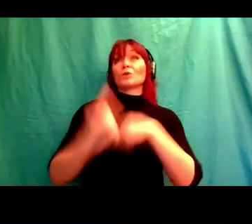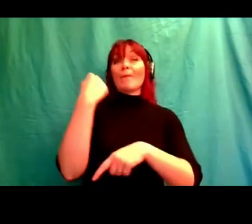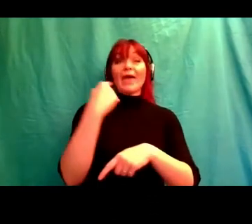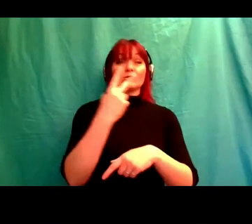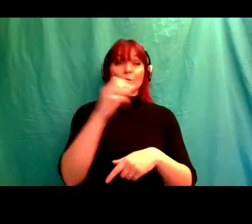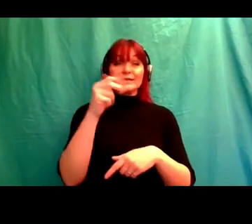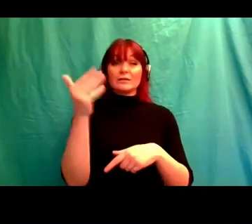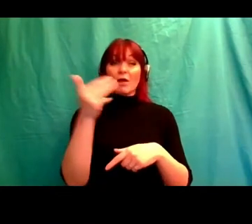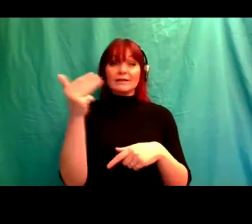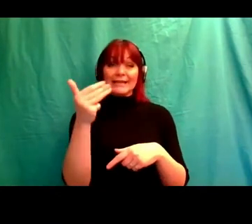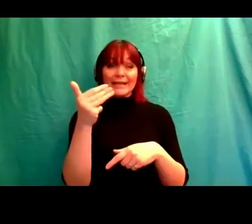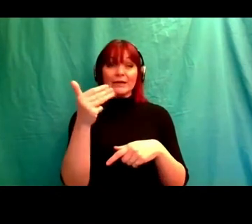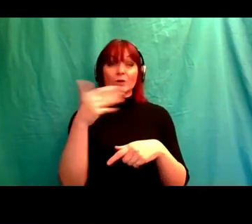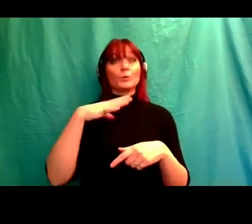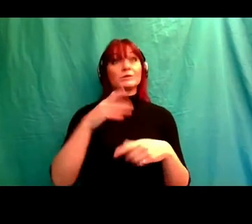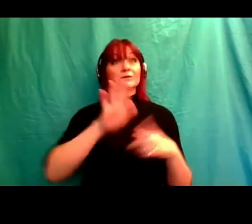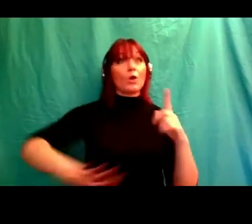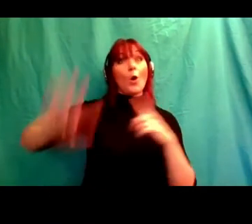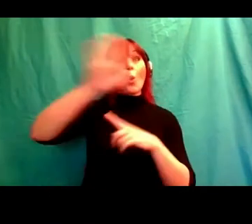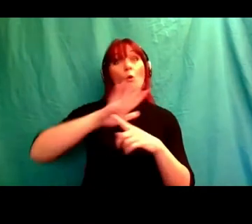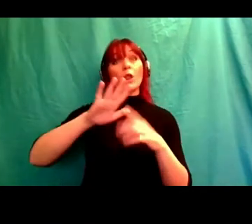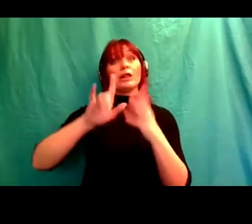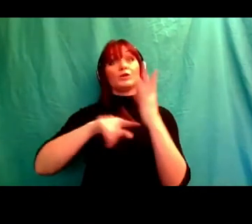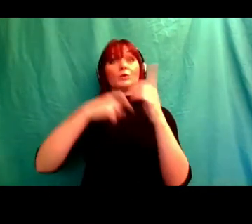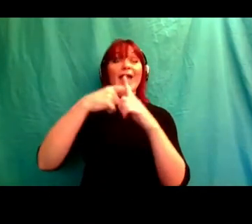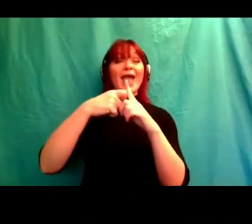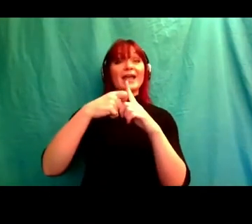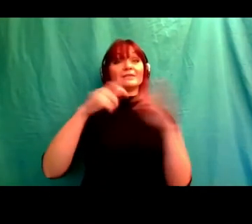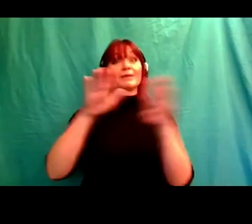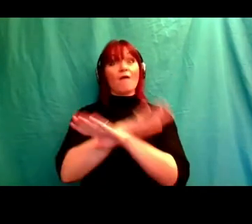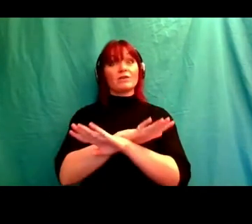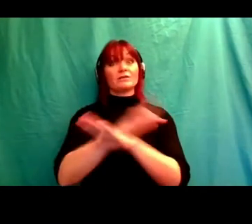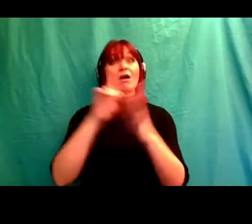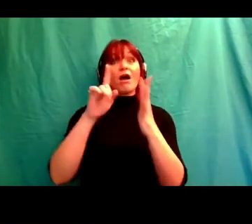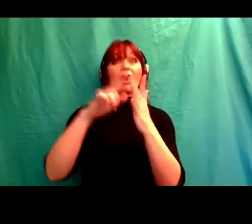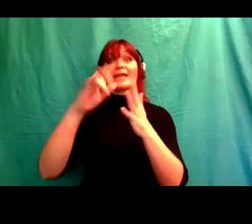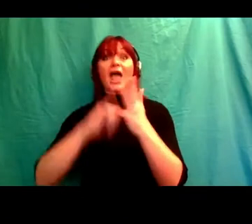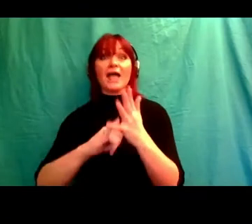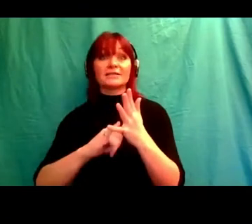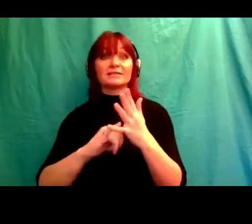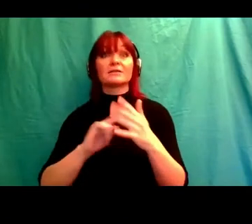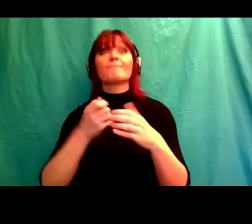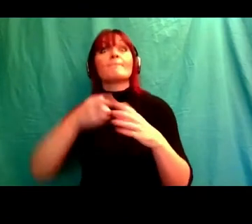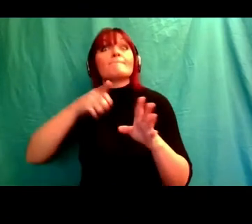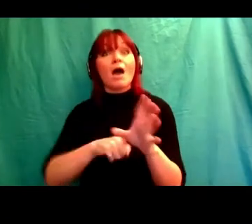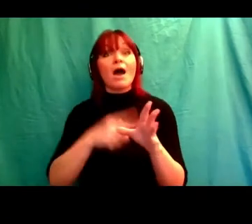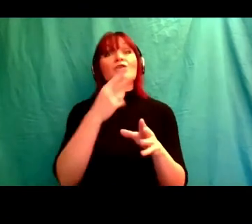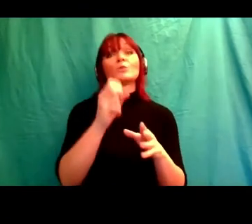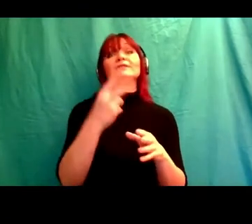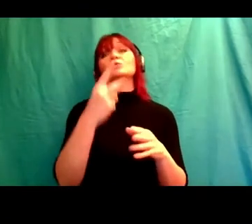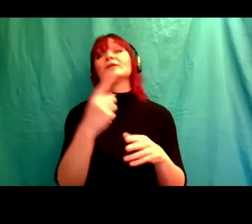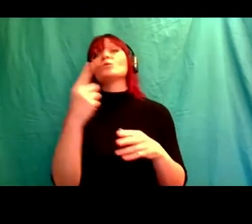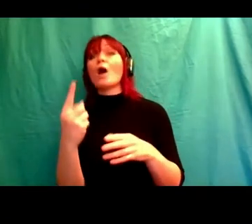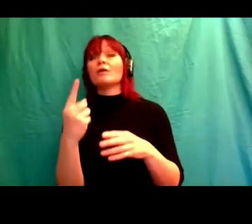the whole of the country would be covered by an ICS by April 2021. We're rapidly approaching that, and the ambition of the